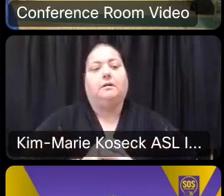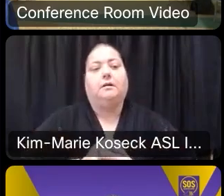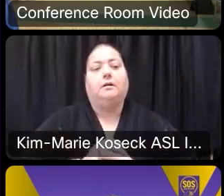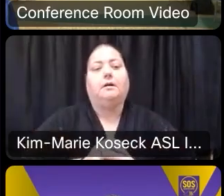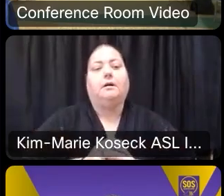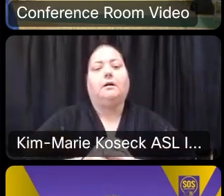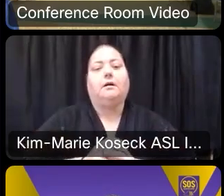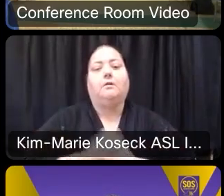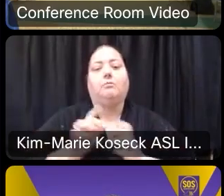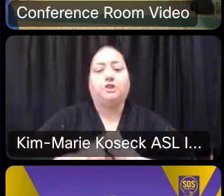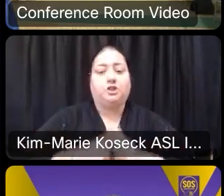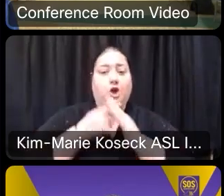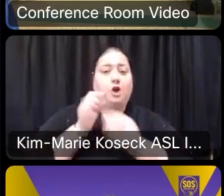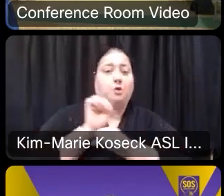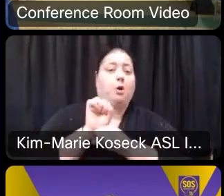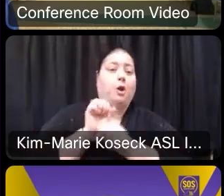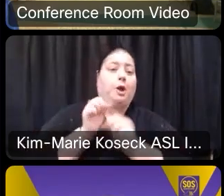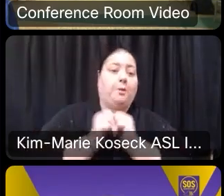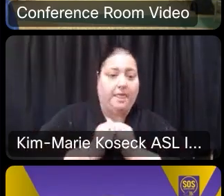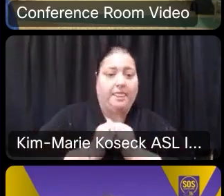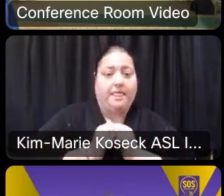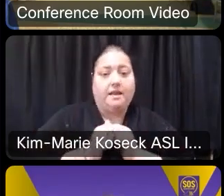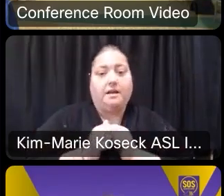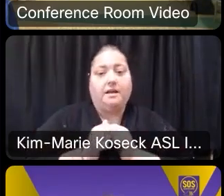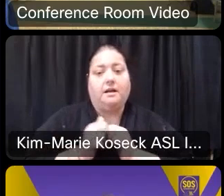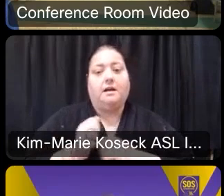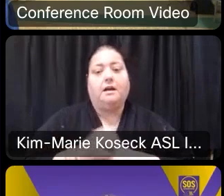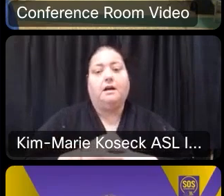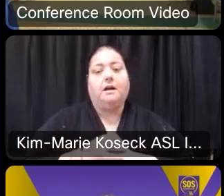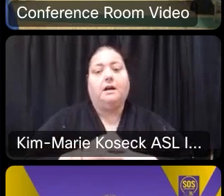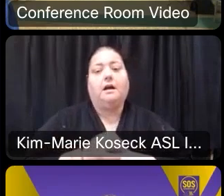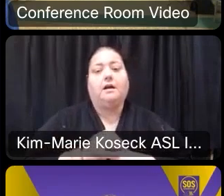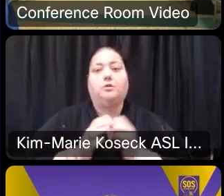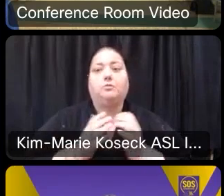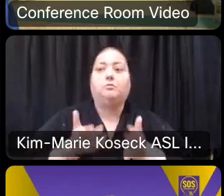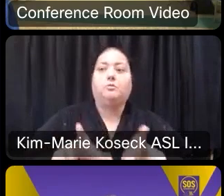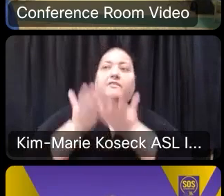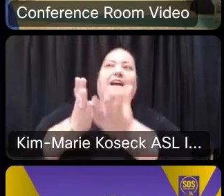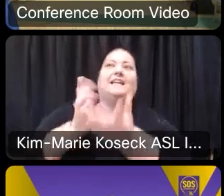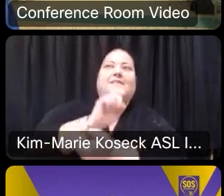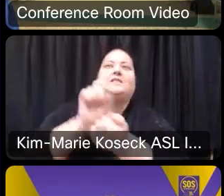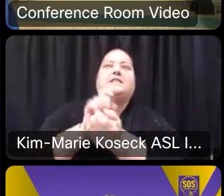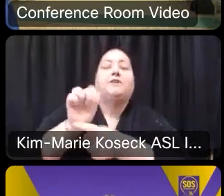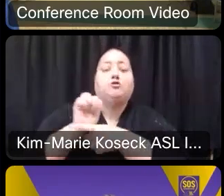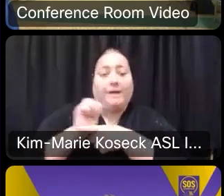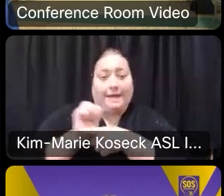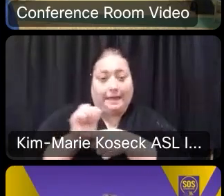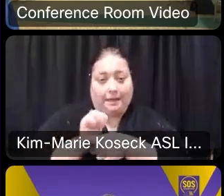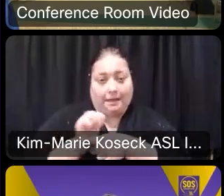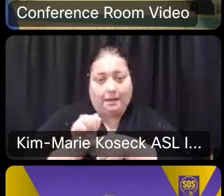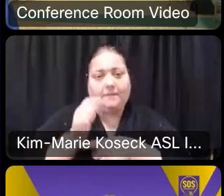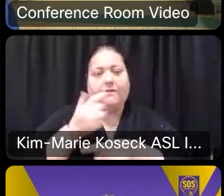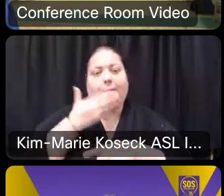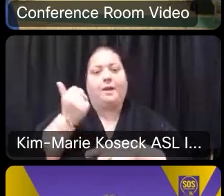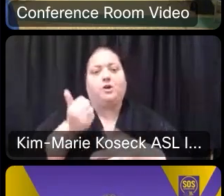So we have started working with a number of our programs to provide specific training so they can better